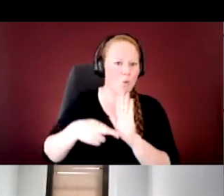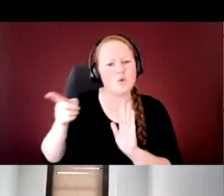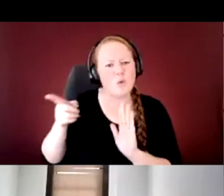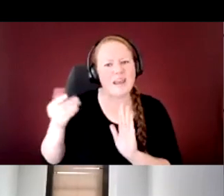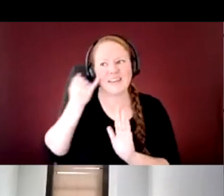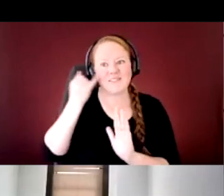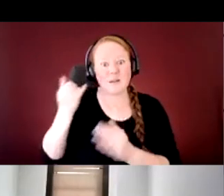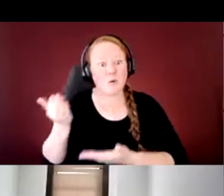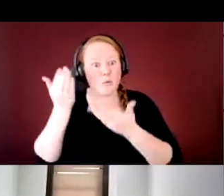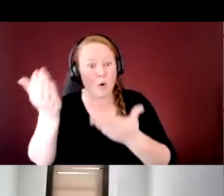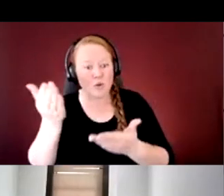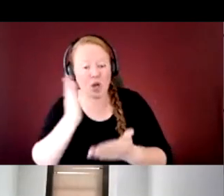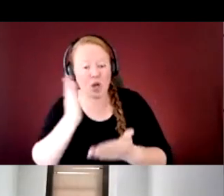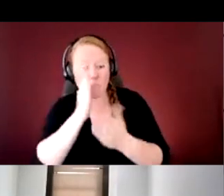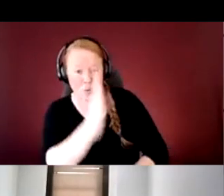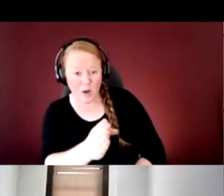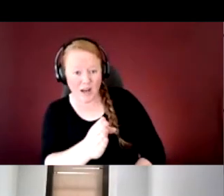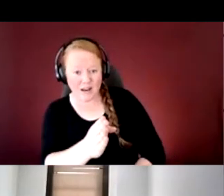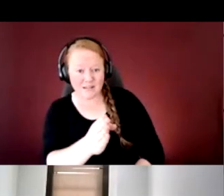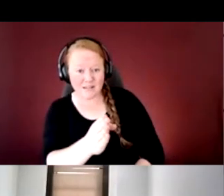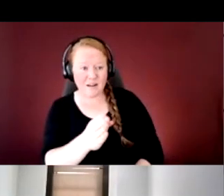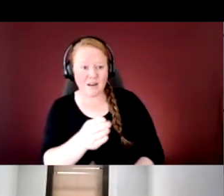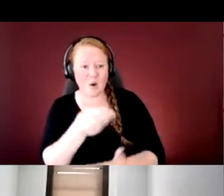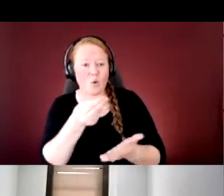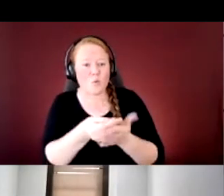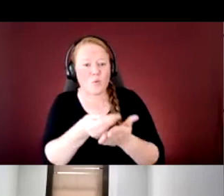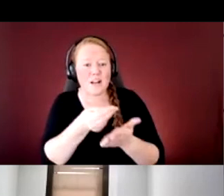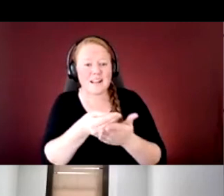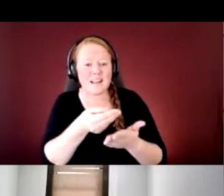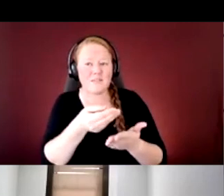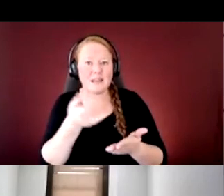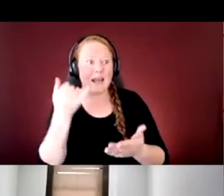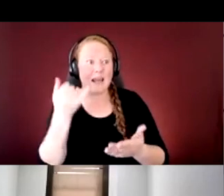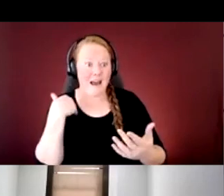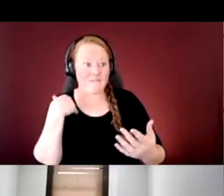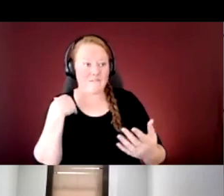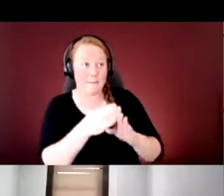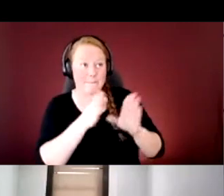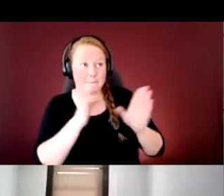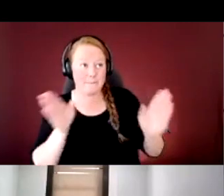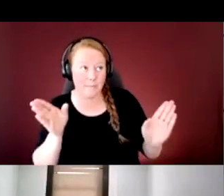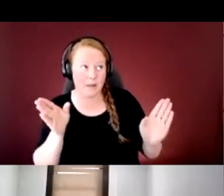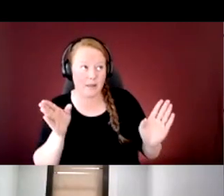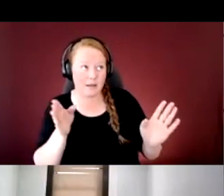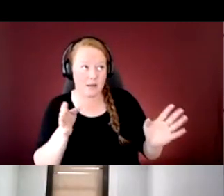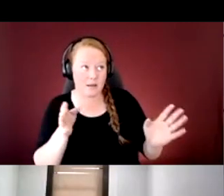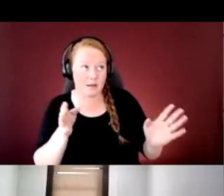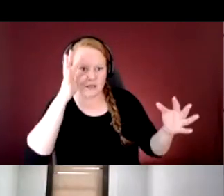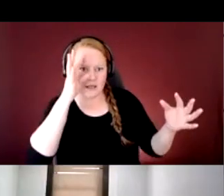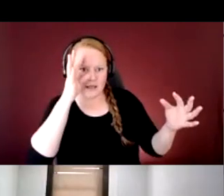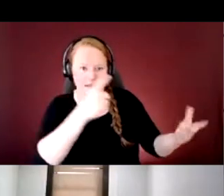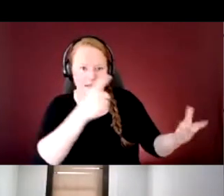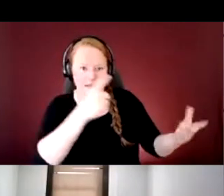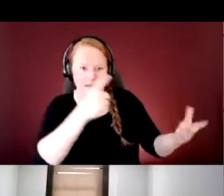as a committee sub, holds a public hearing, and votes it out of the committee early next week, the bill can be